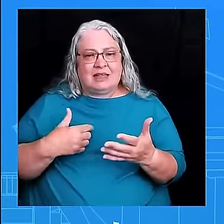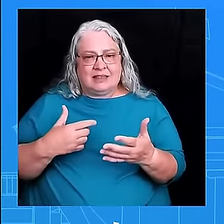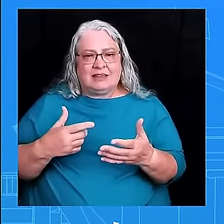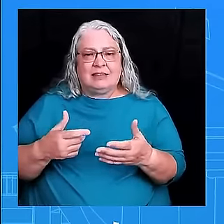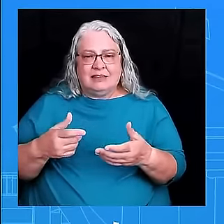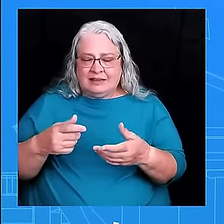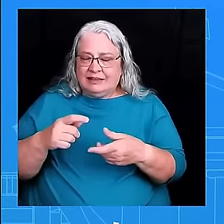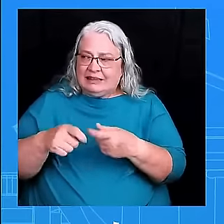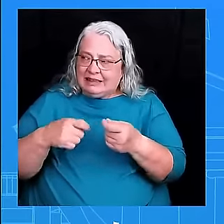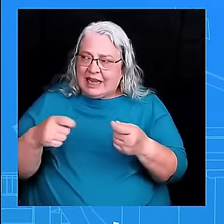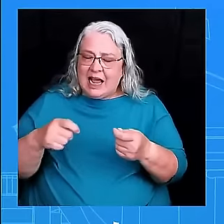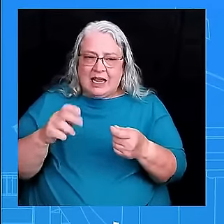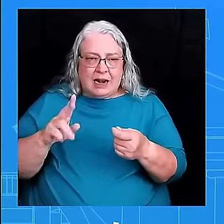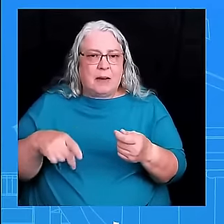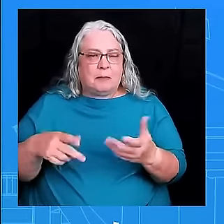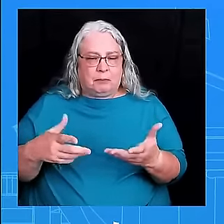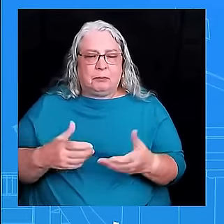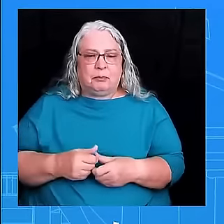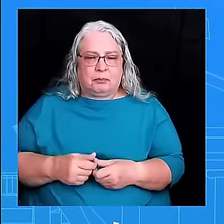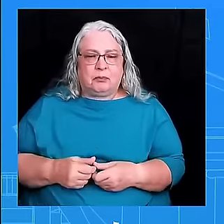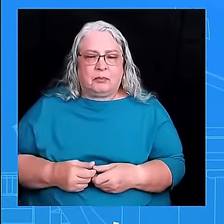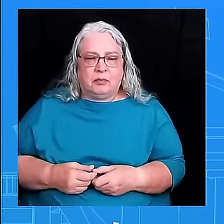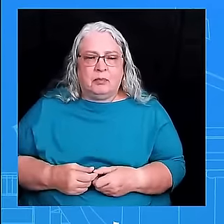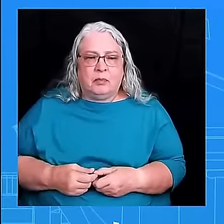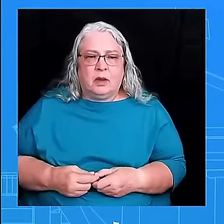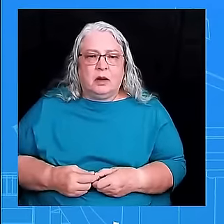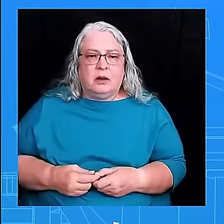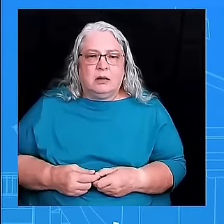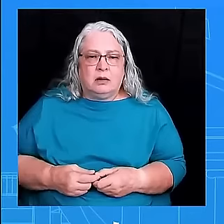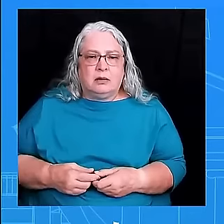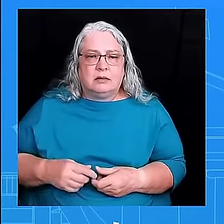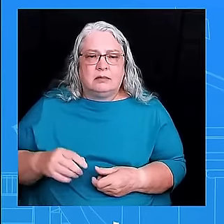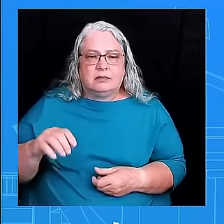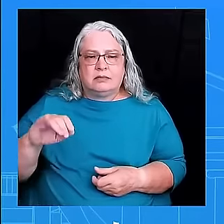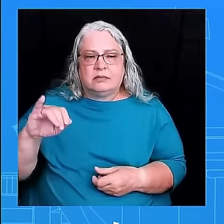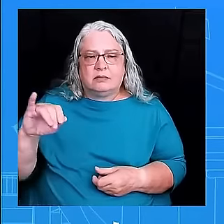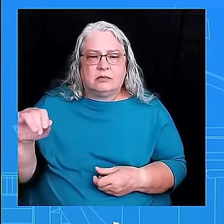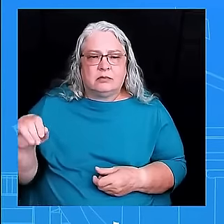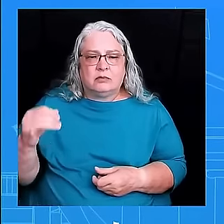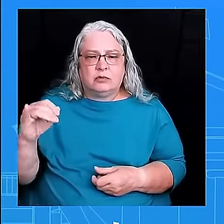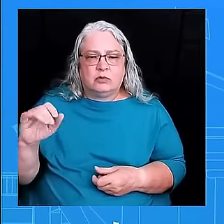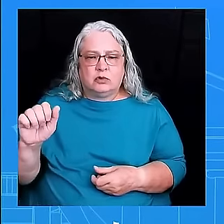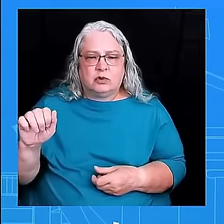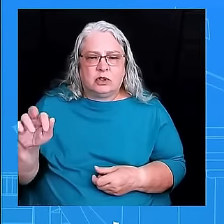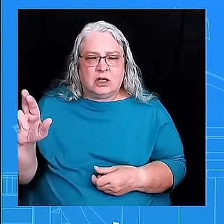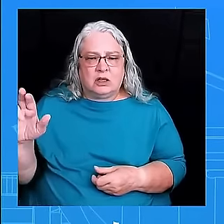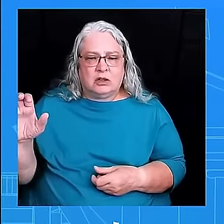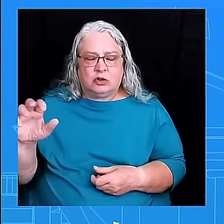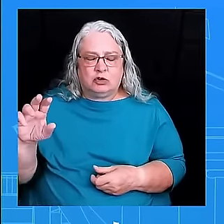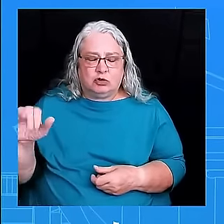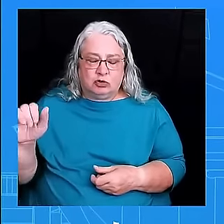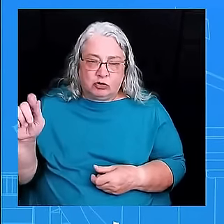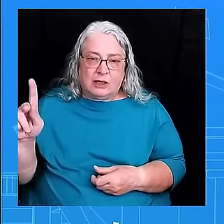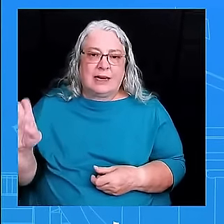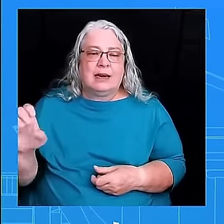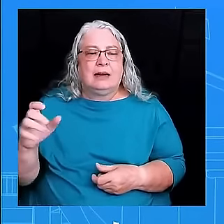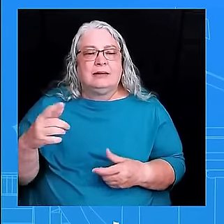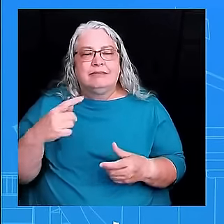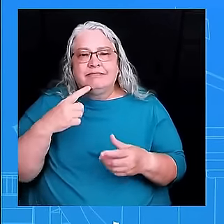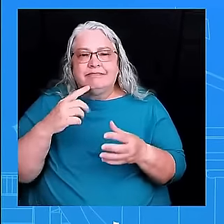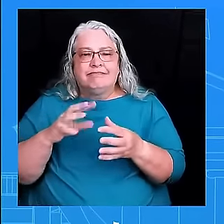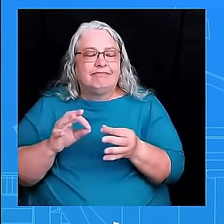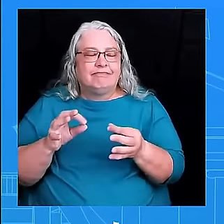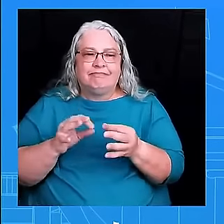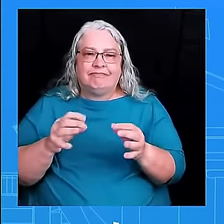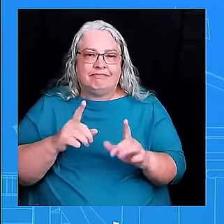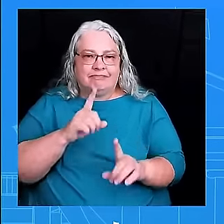Jake said. This is something that we had no involvement in. He didn't have any involvement in. And so the White House played no role